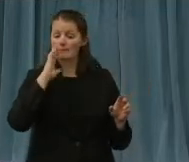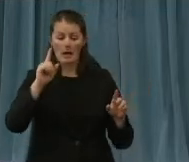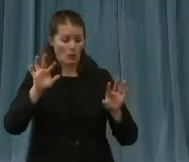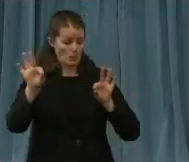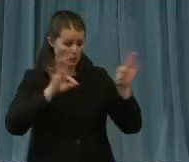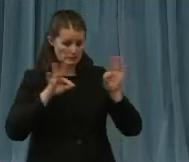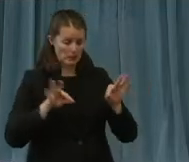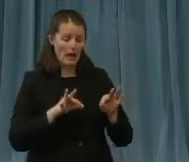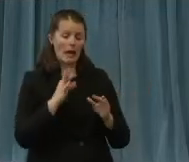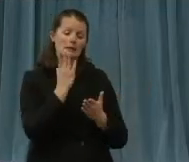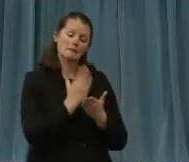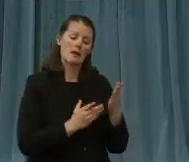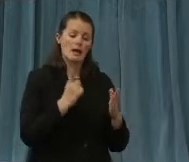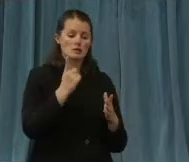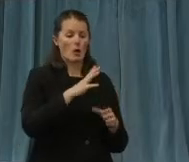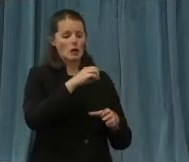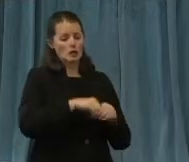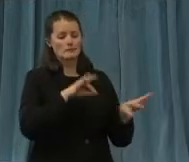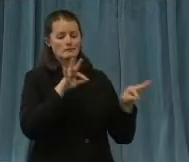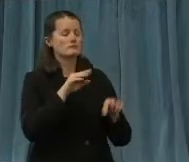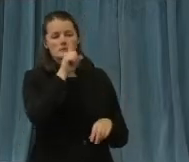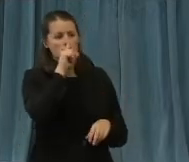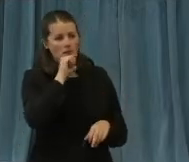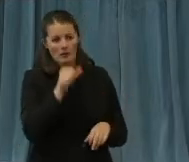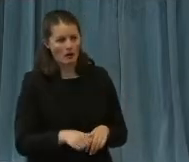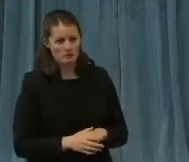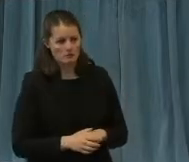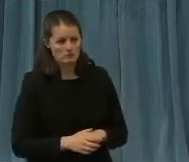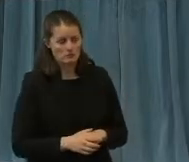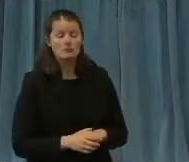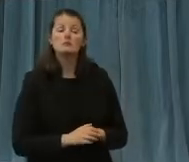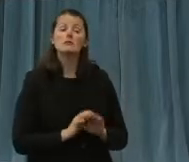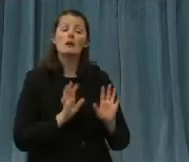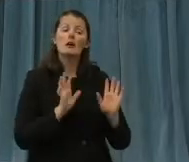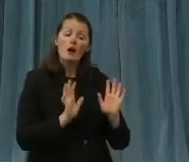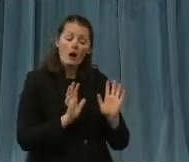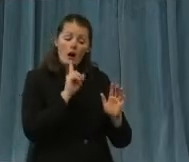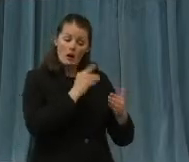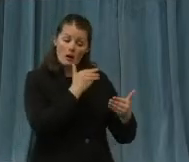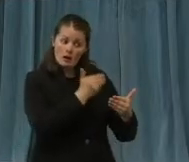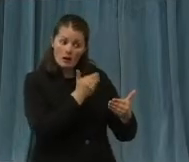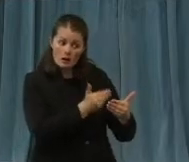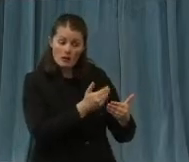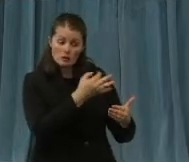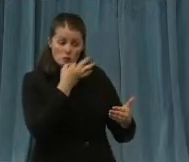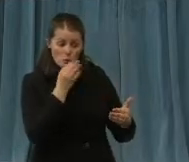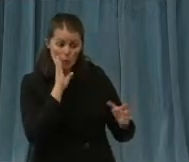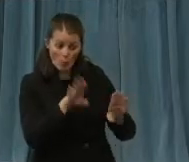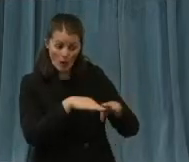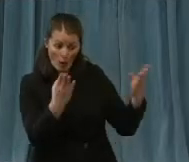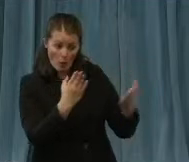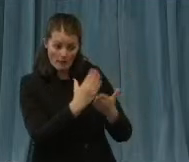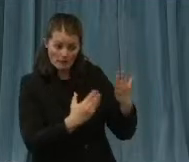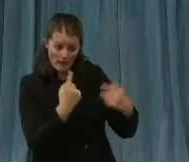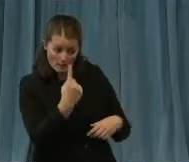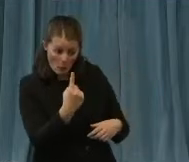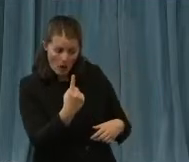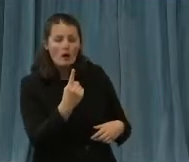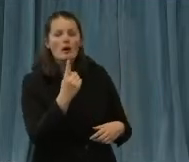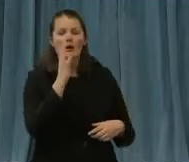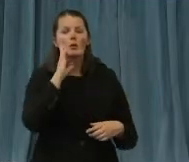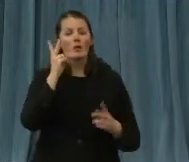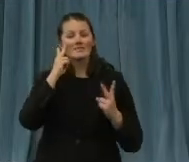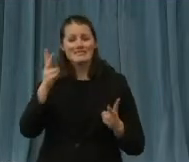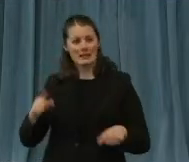phase three for that matter. As we approach the ability to open up in phase one, you will be seeing the same group of folks that are here. You'll be